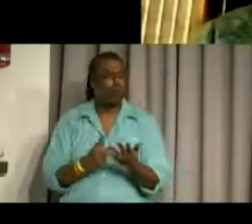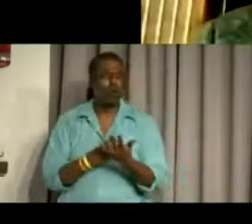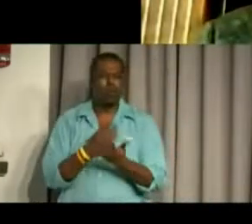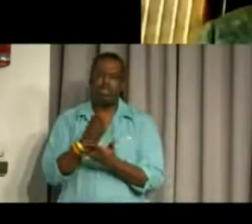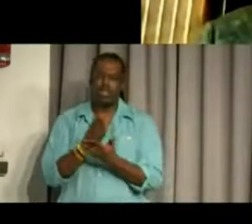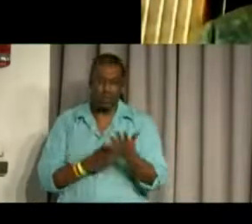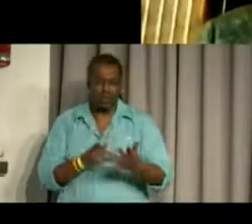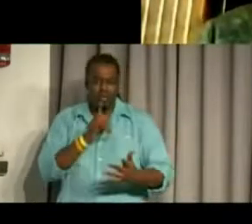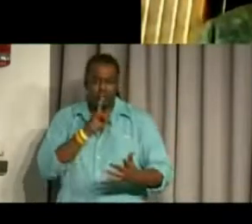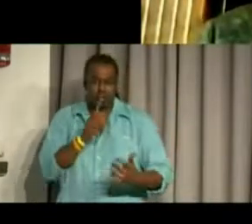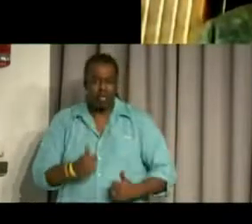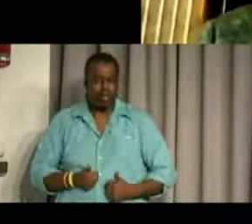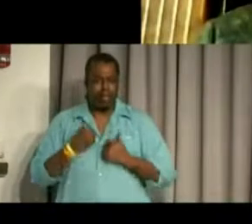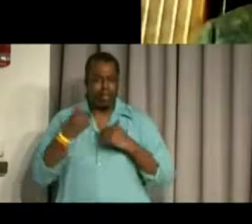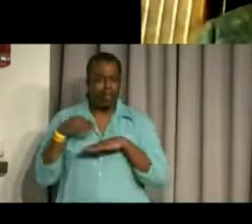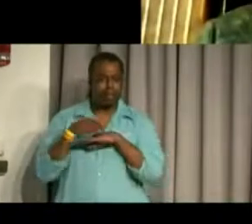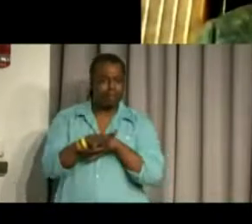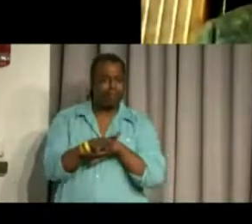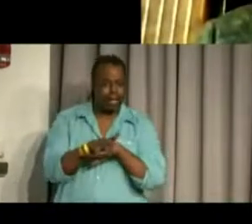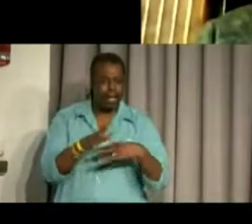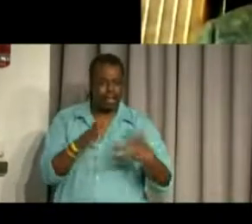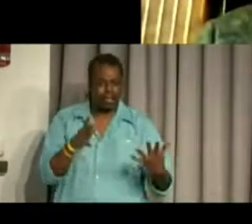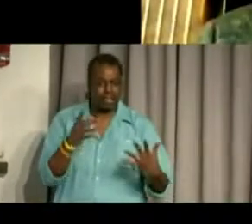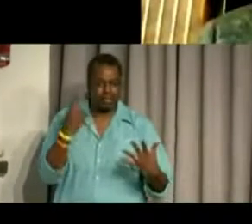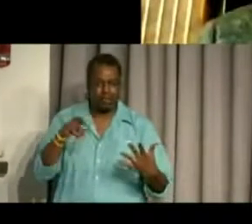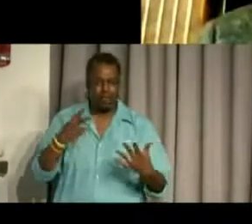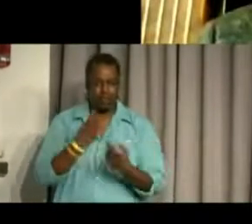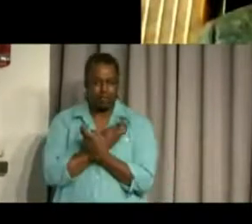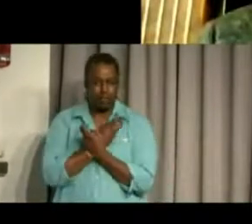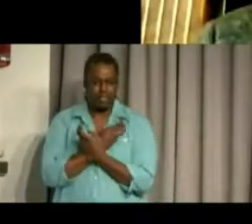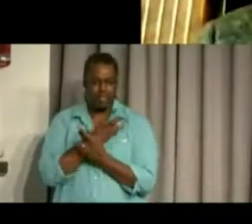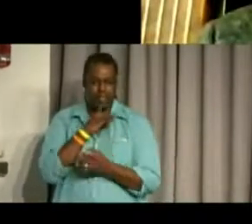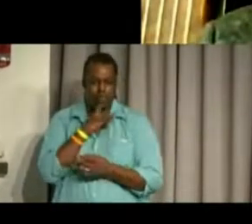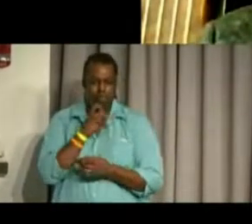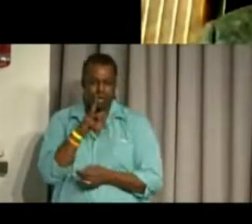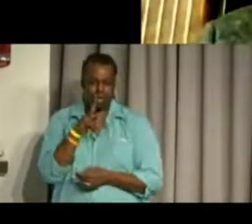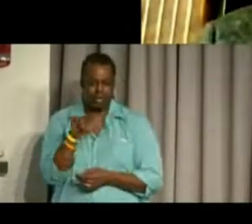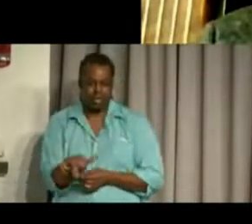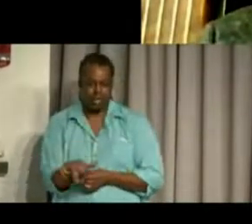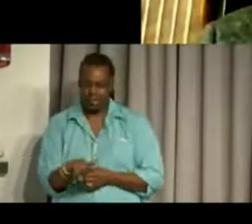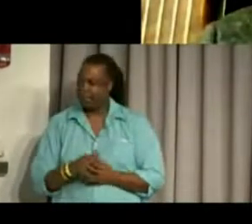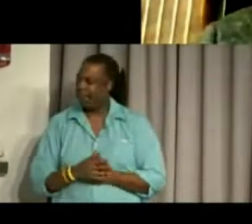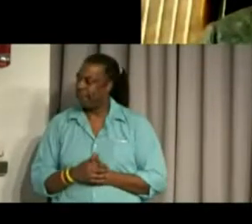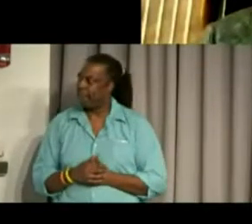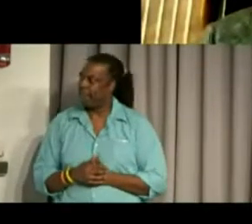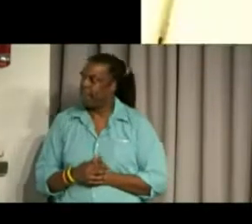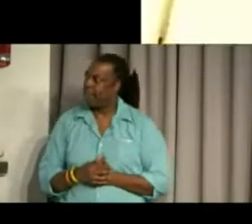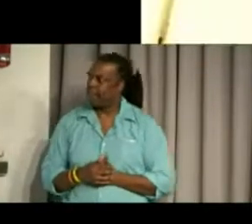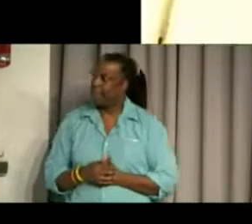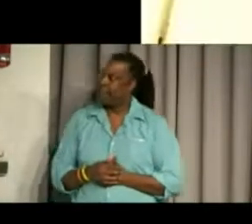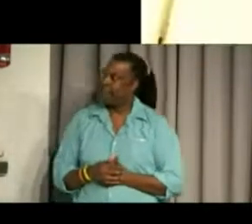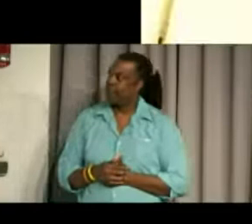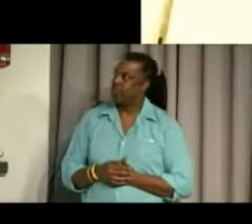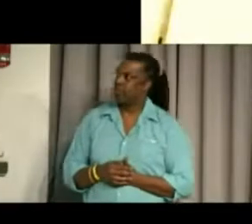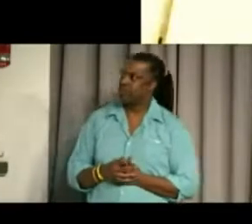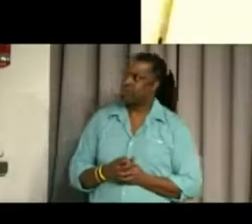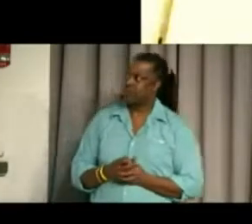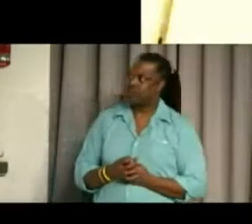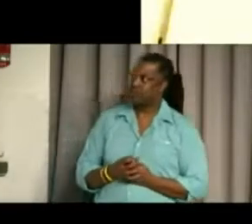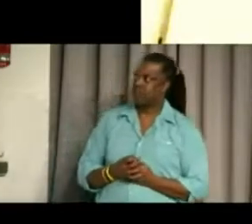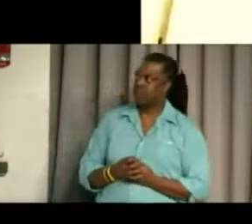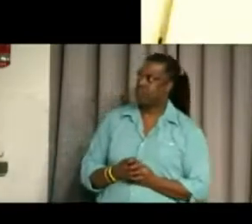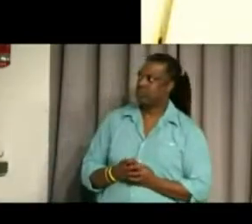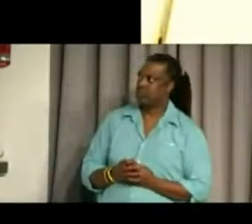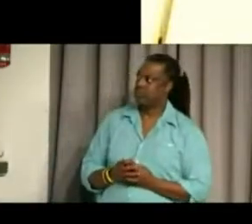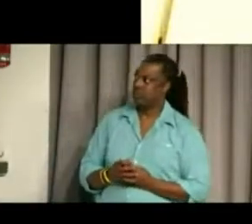practical effects of this poisoning of the water supply? Well, I mean, I